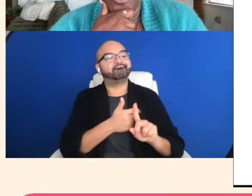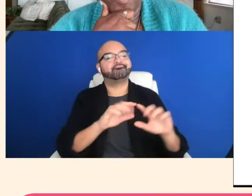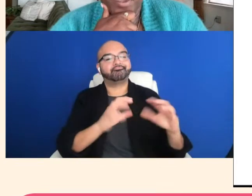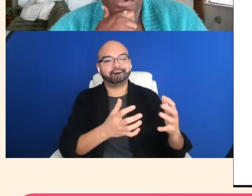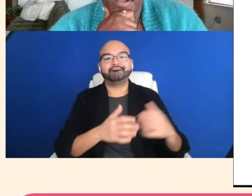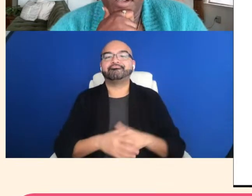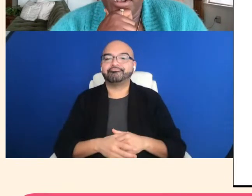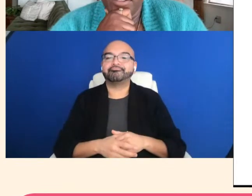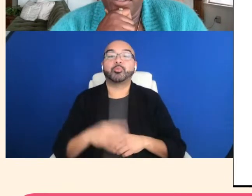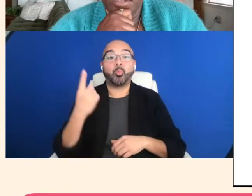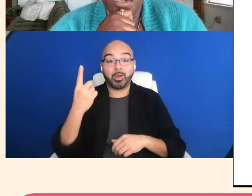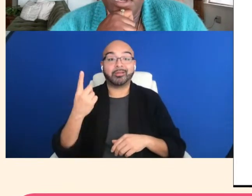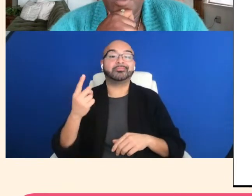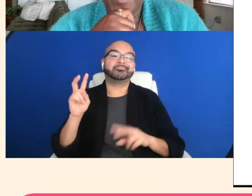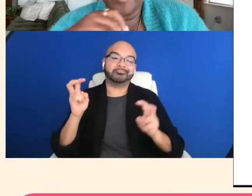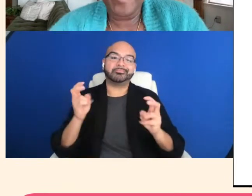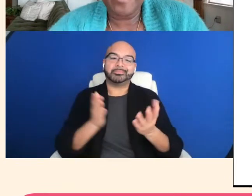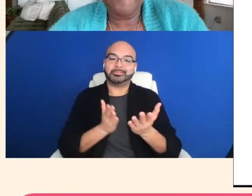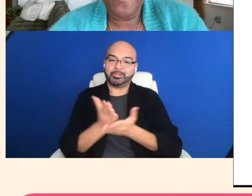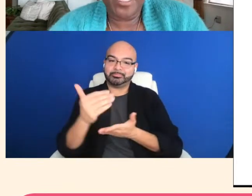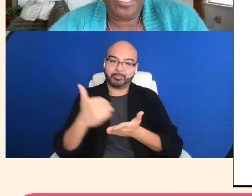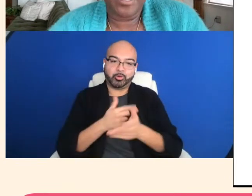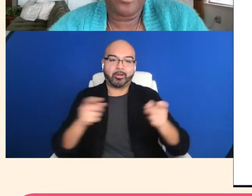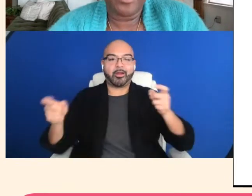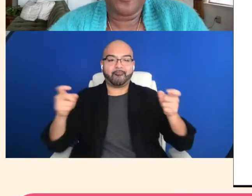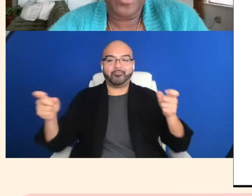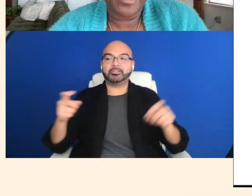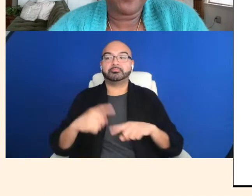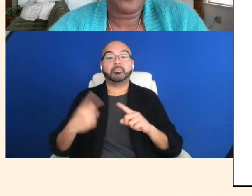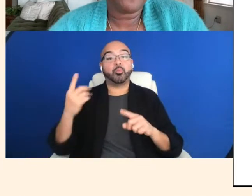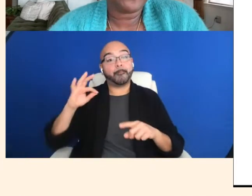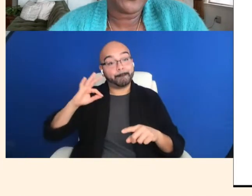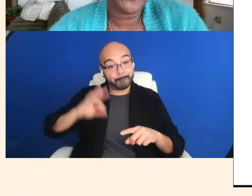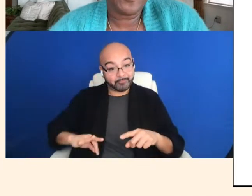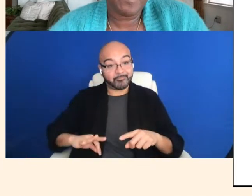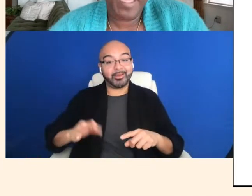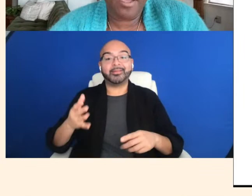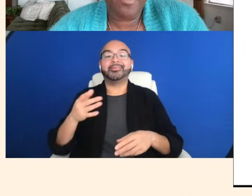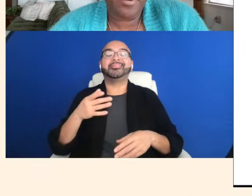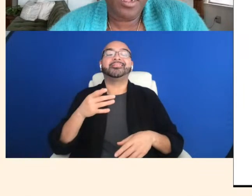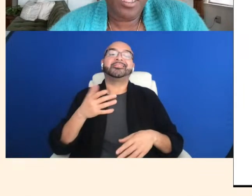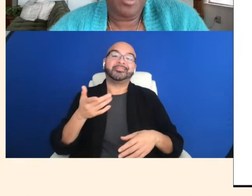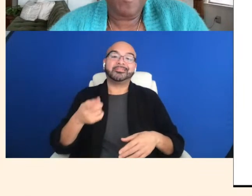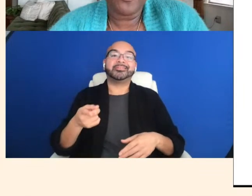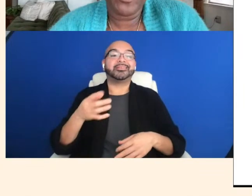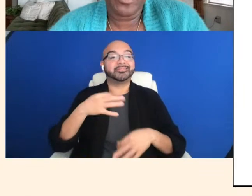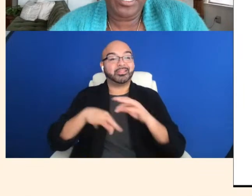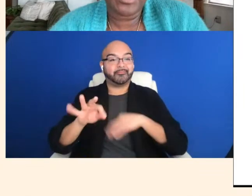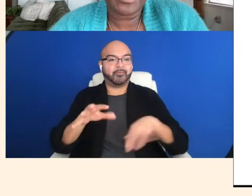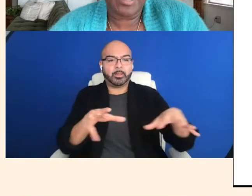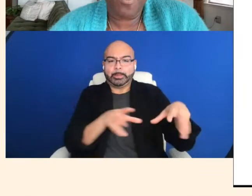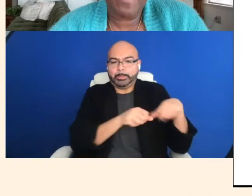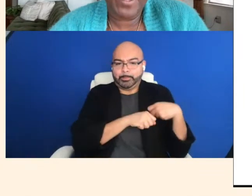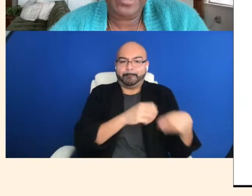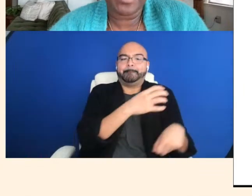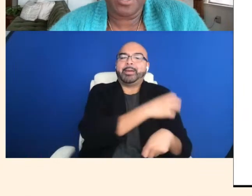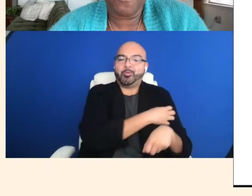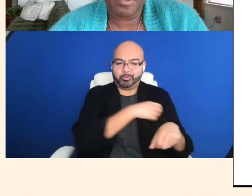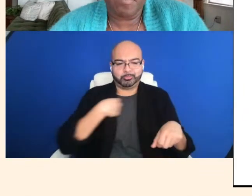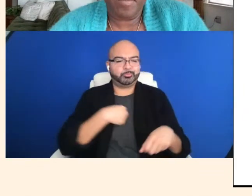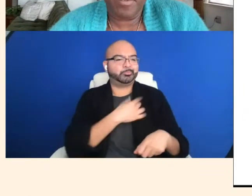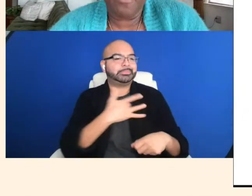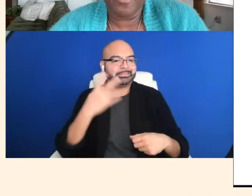democratic and transparent governance. But a benefit is that instead of cloistering power, as we see in the nonprofit